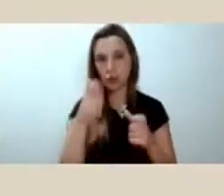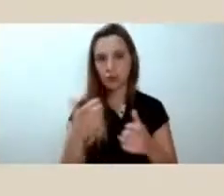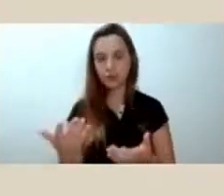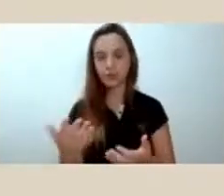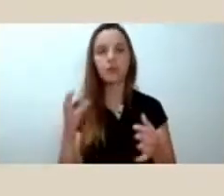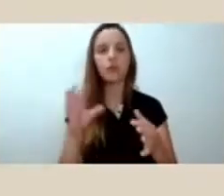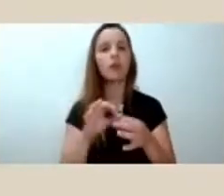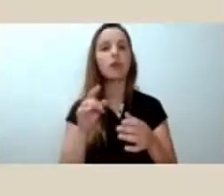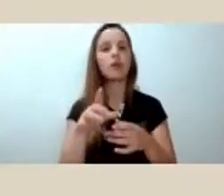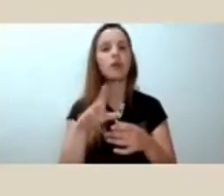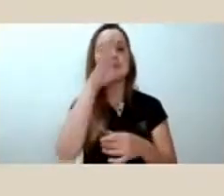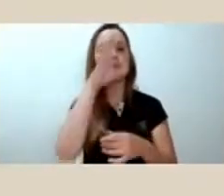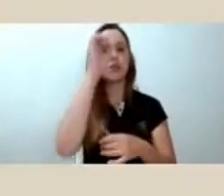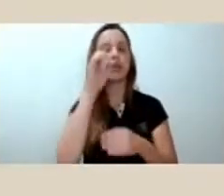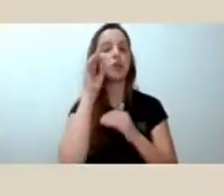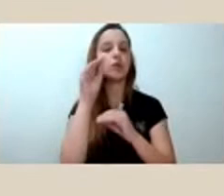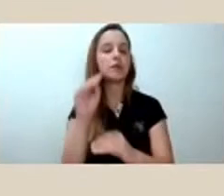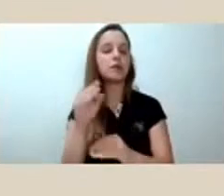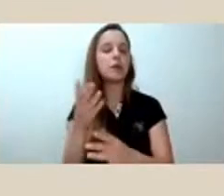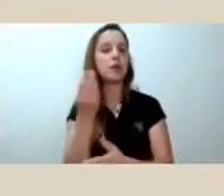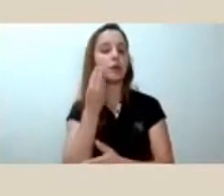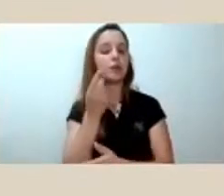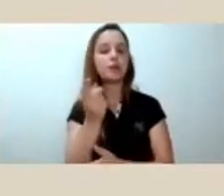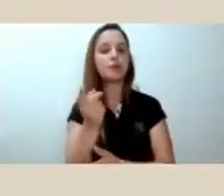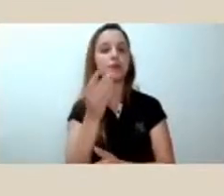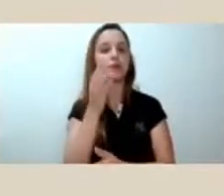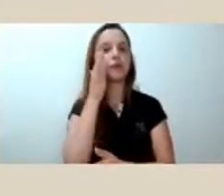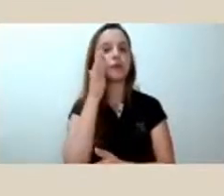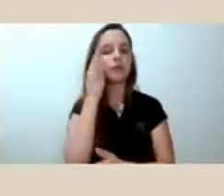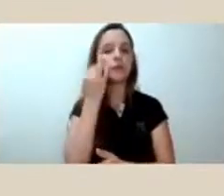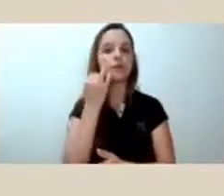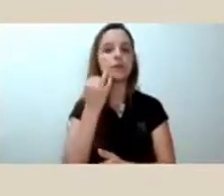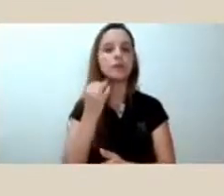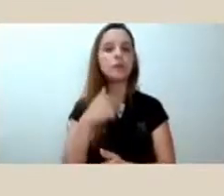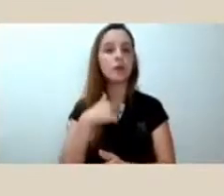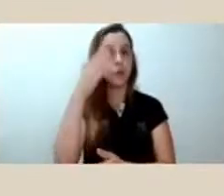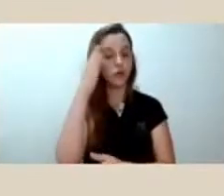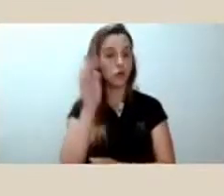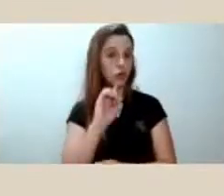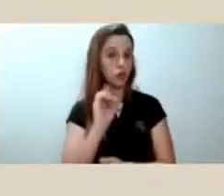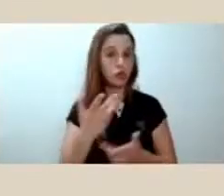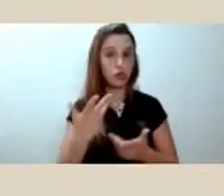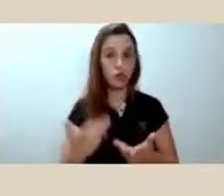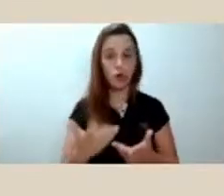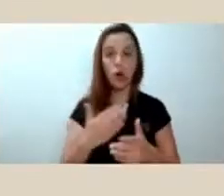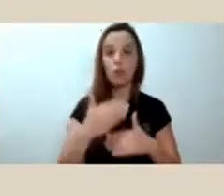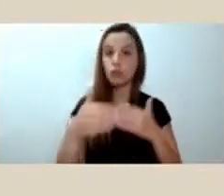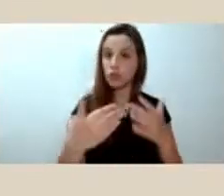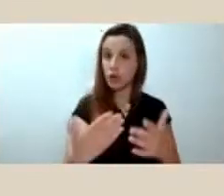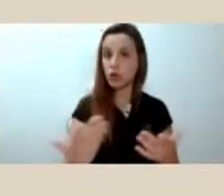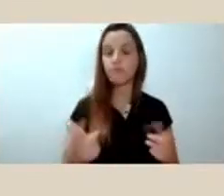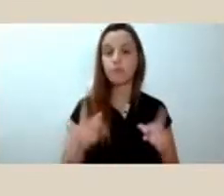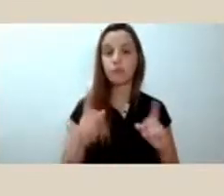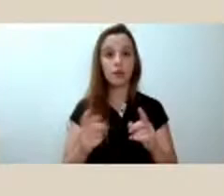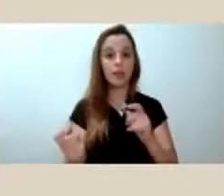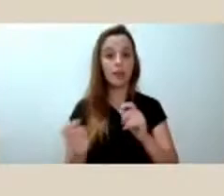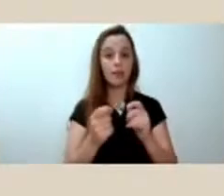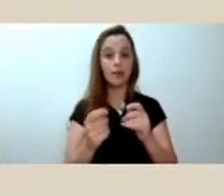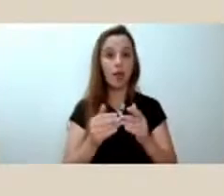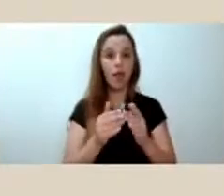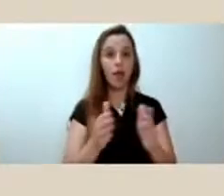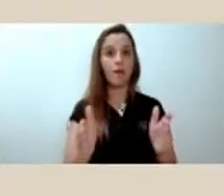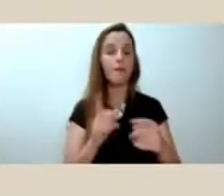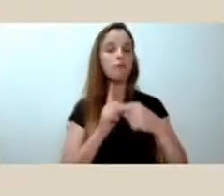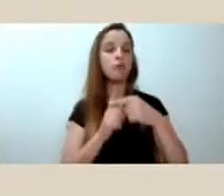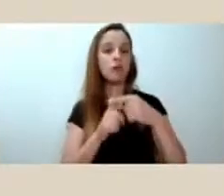of Education. So I think we are going through a process of opening the discussion, the debate, that is positive. But I think we